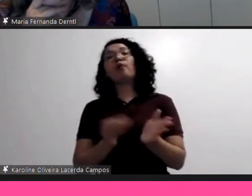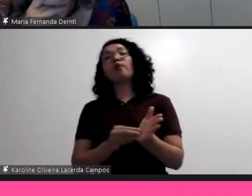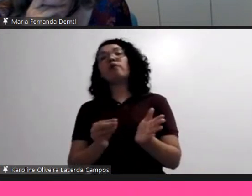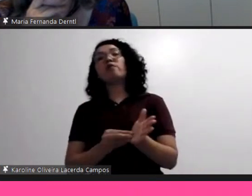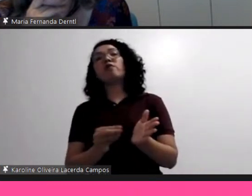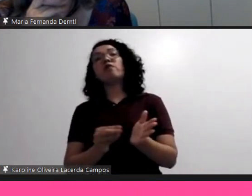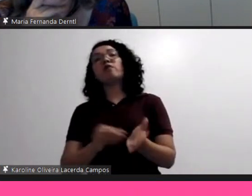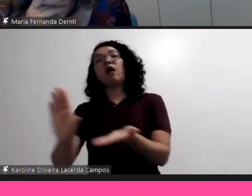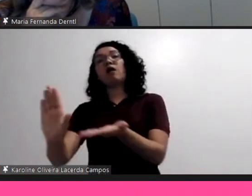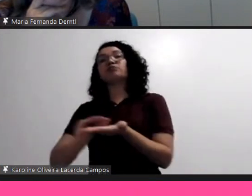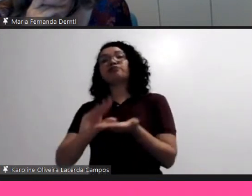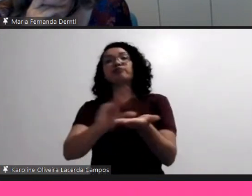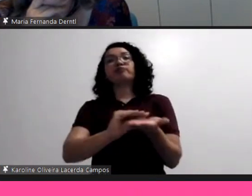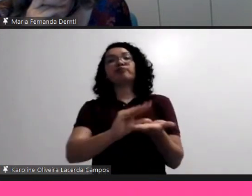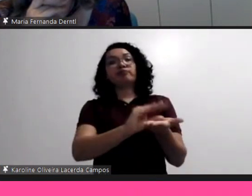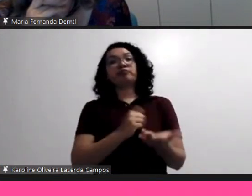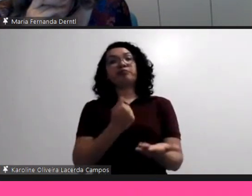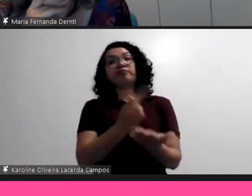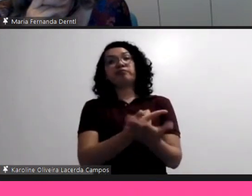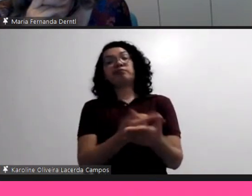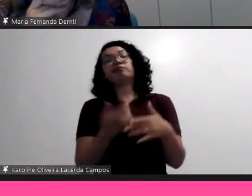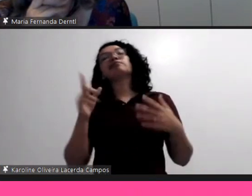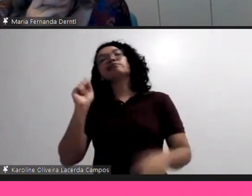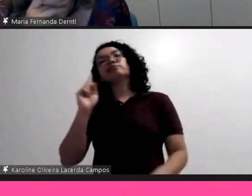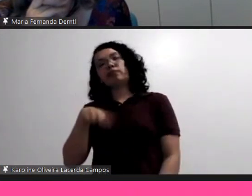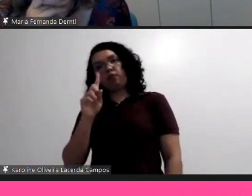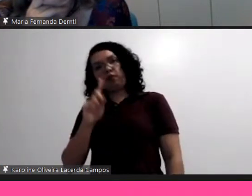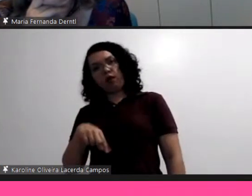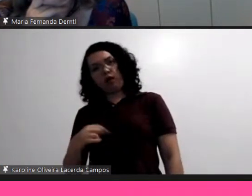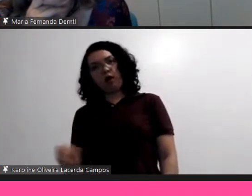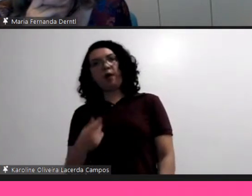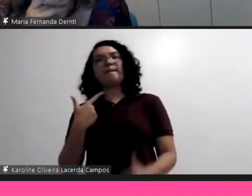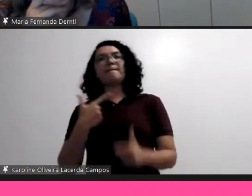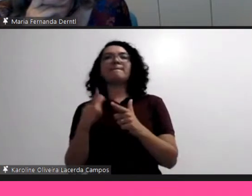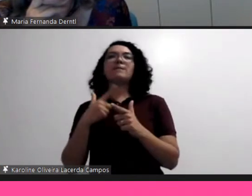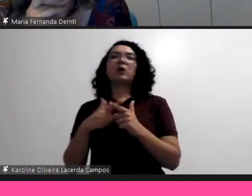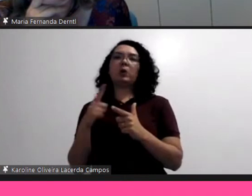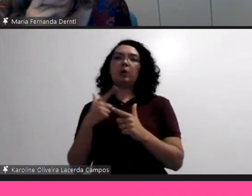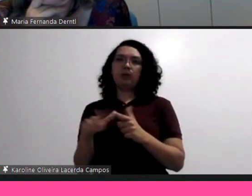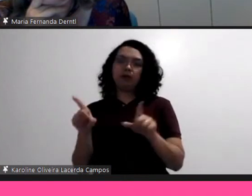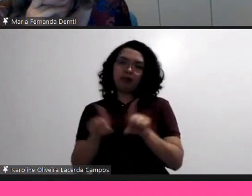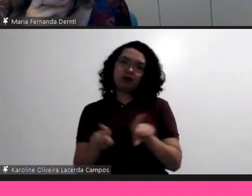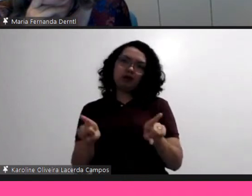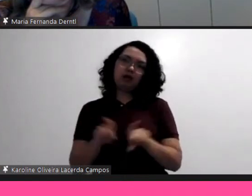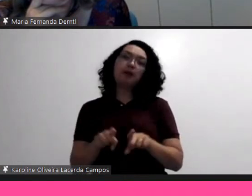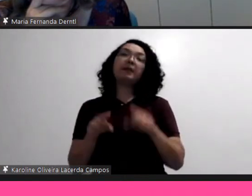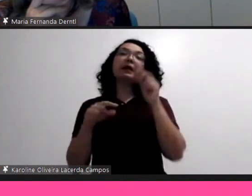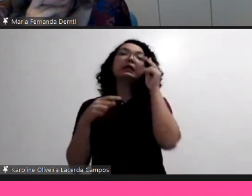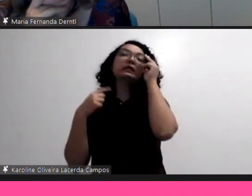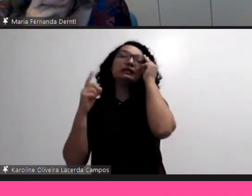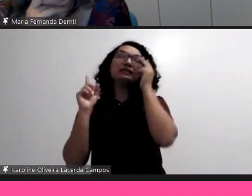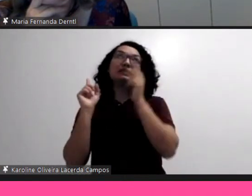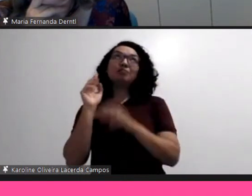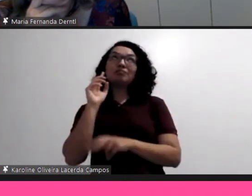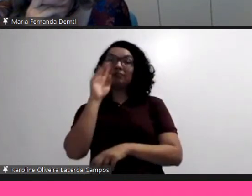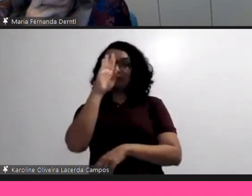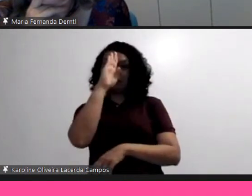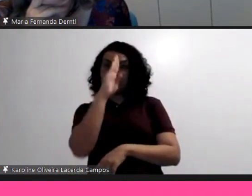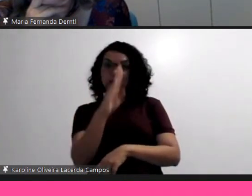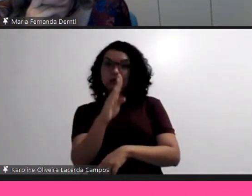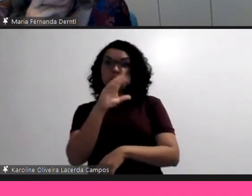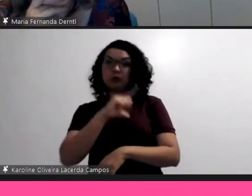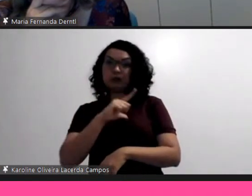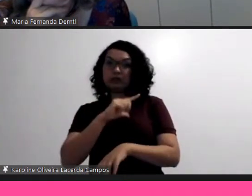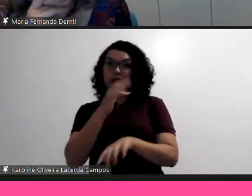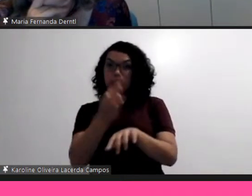is they do not want to listen to any outside opinions. And this is not only us, it's a lot of people. But there are some openings